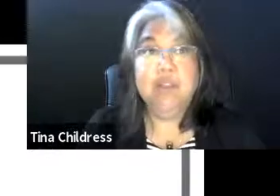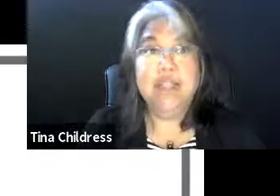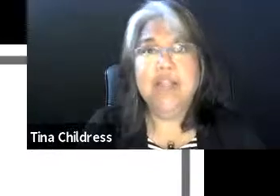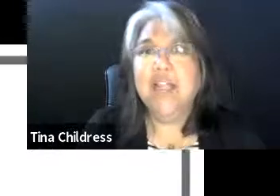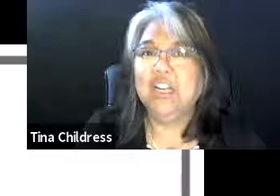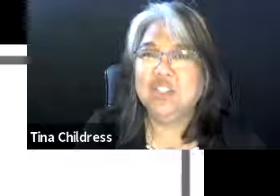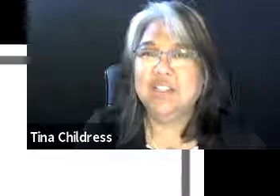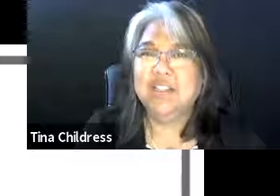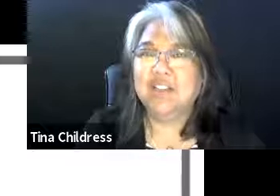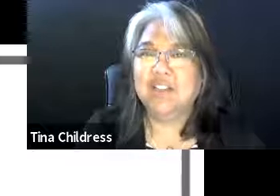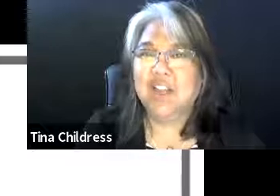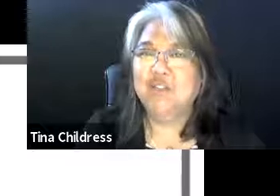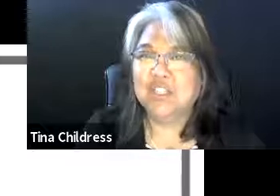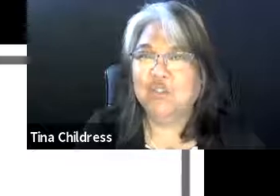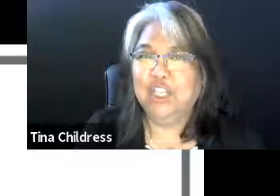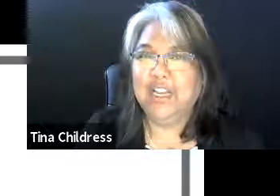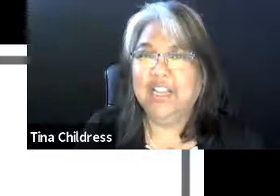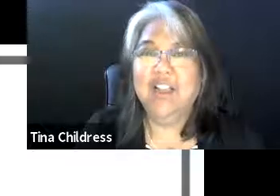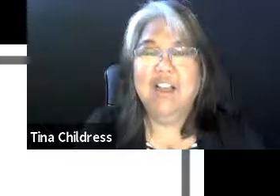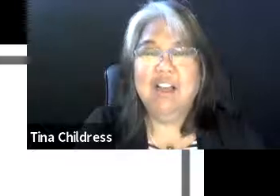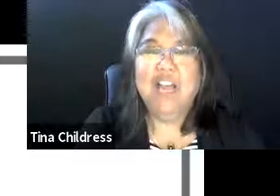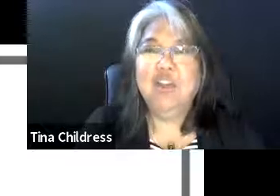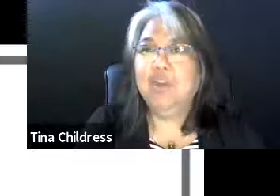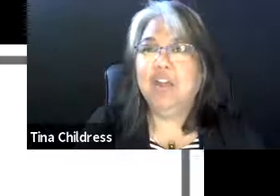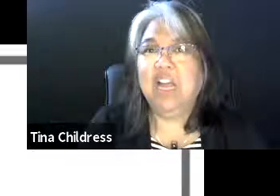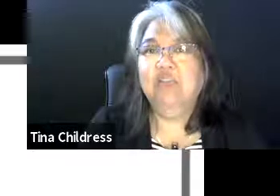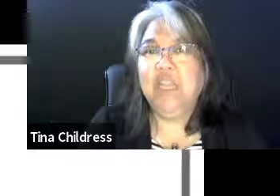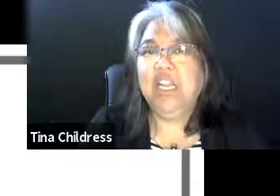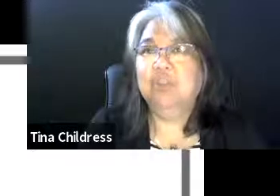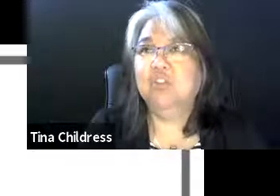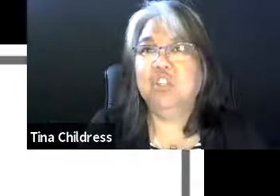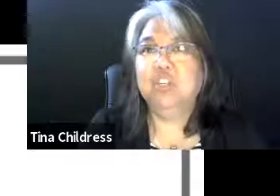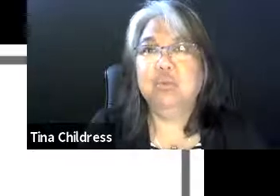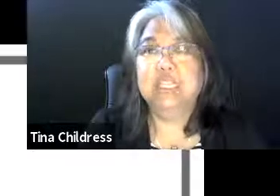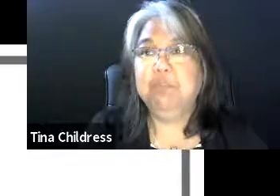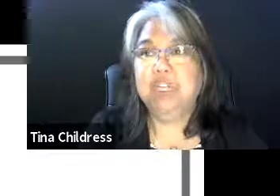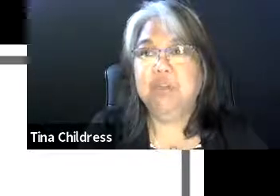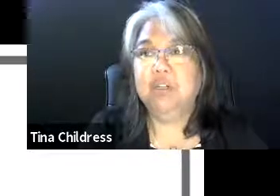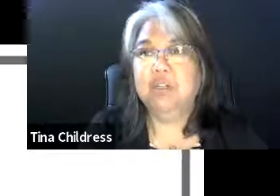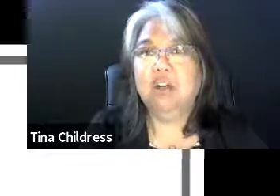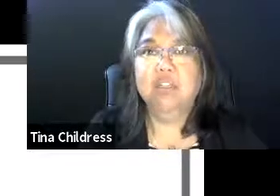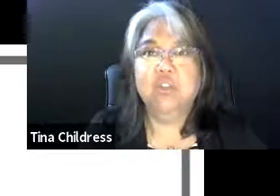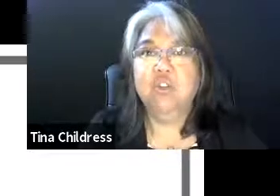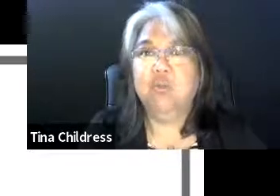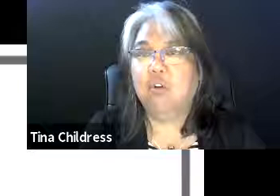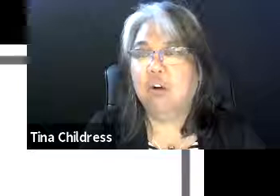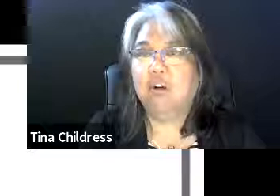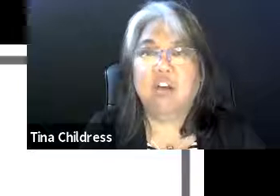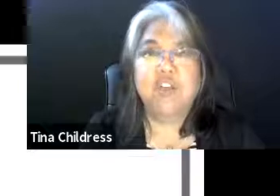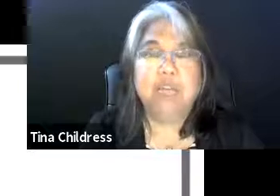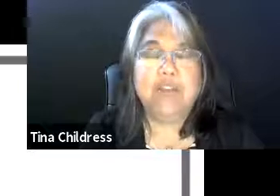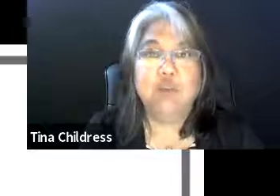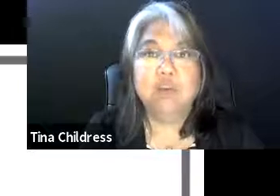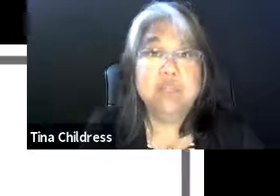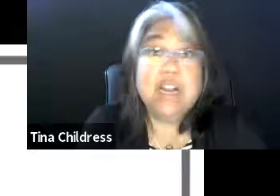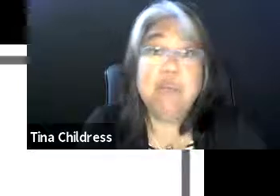mainstream, and I actually see that as kind of a silver lining. I know that I've been able to see people on Zoom or